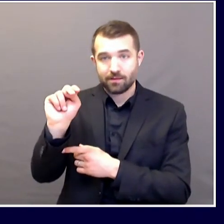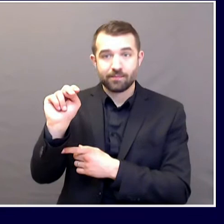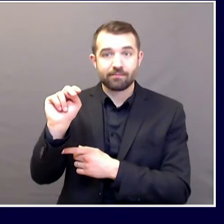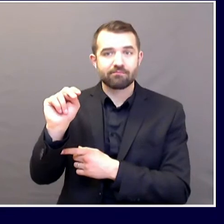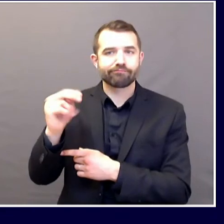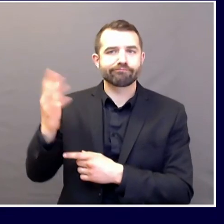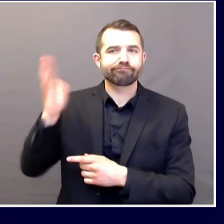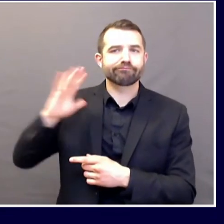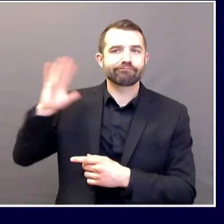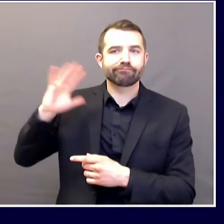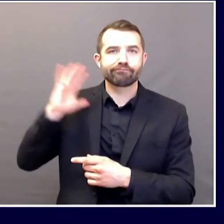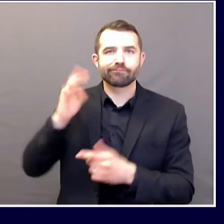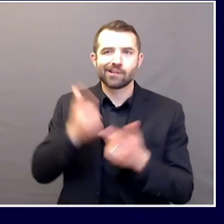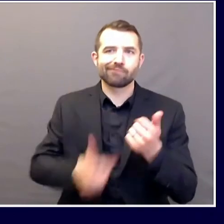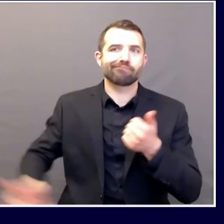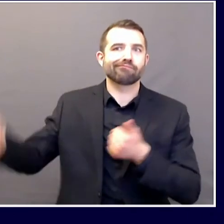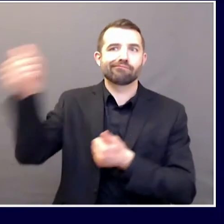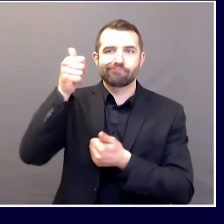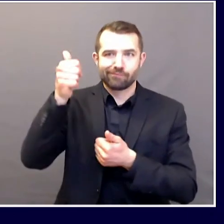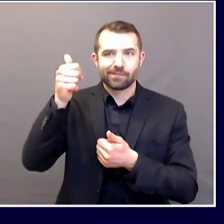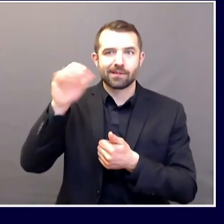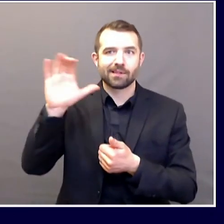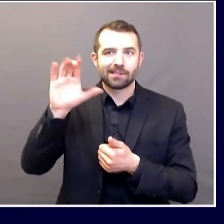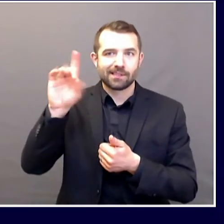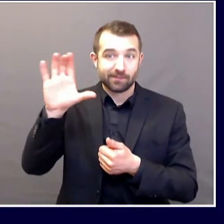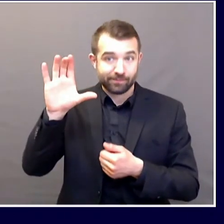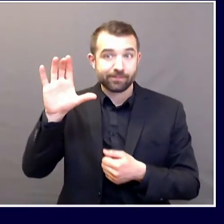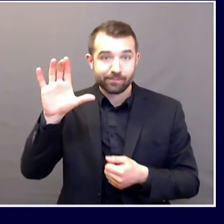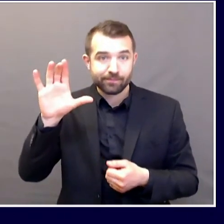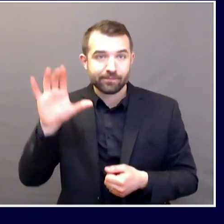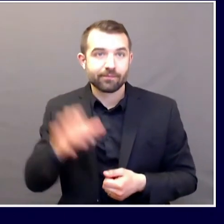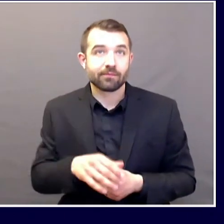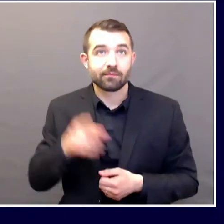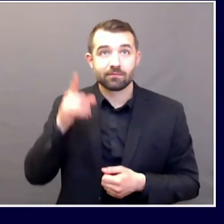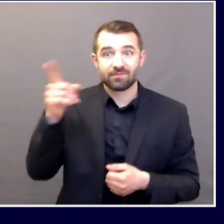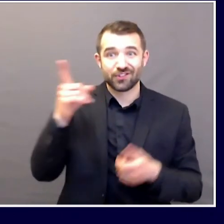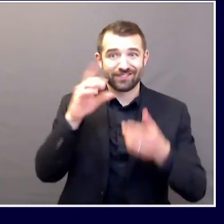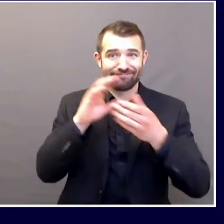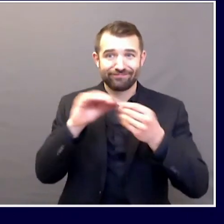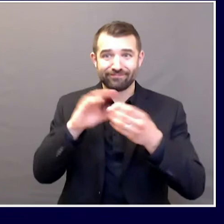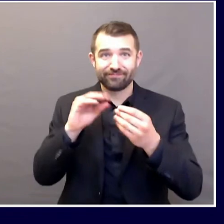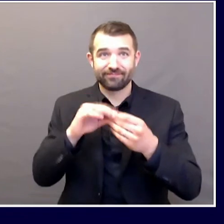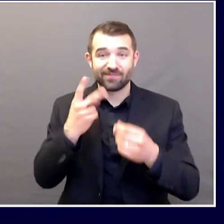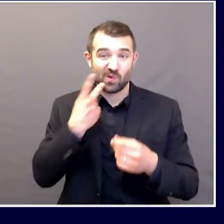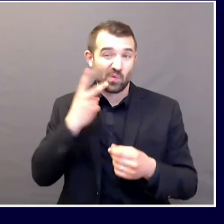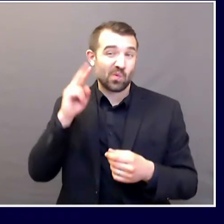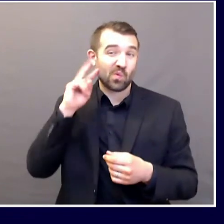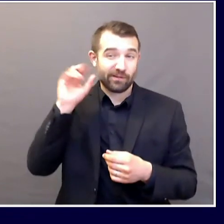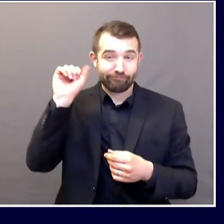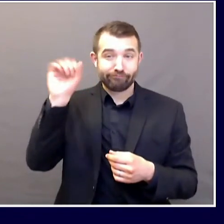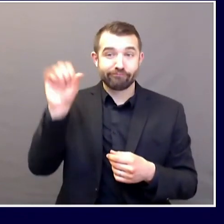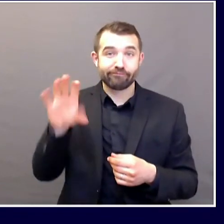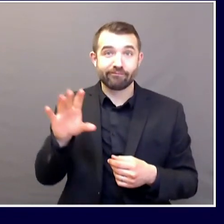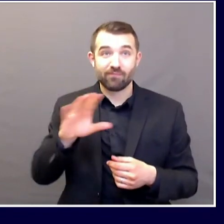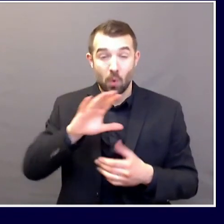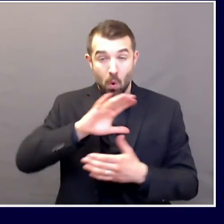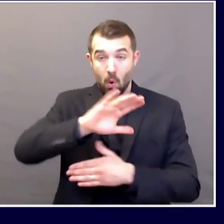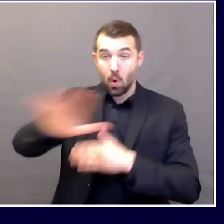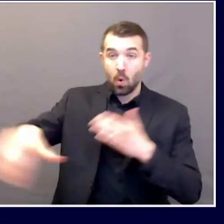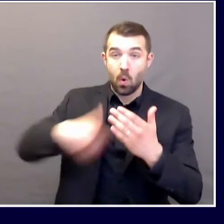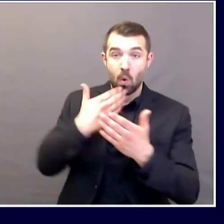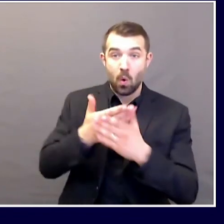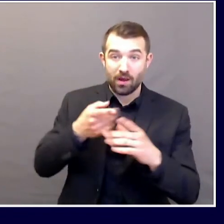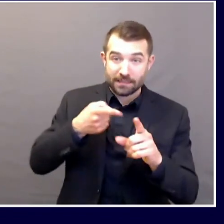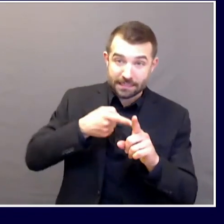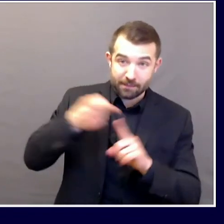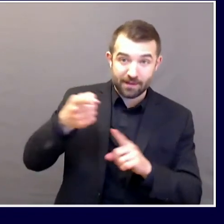almost all the doctors who are offered the COVID-19 vaccine get the vaccine. That's telling,